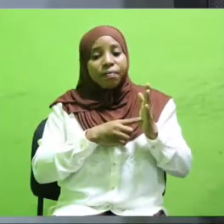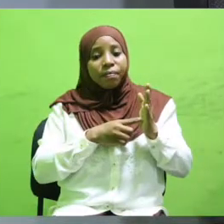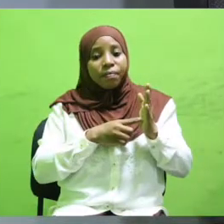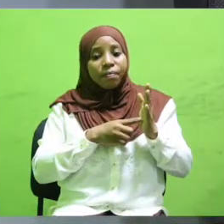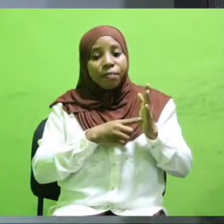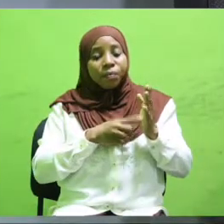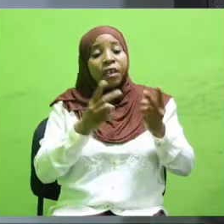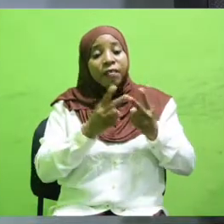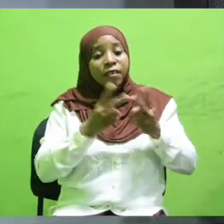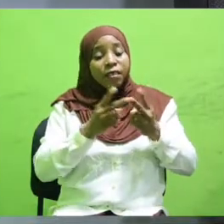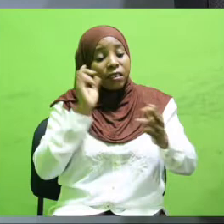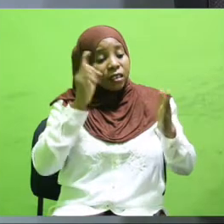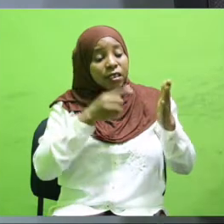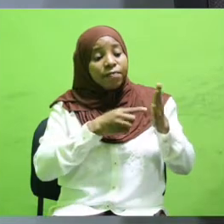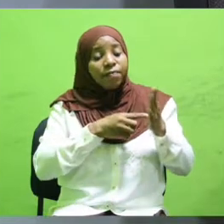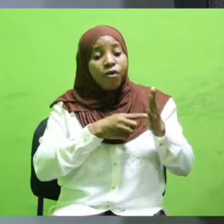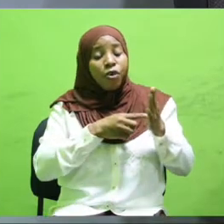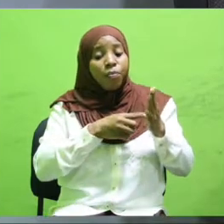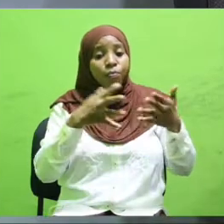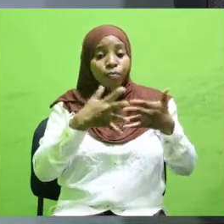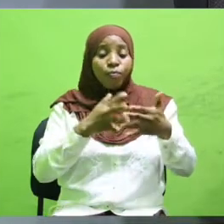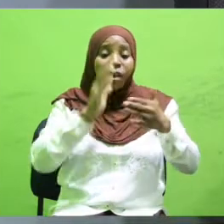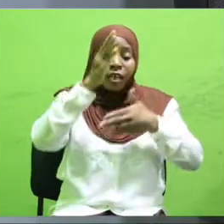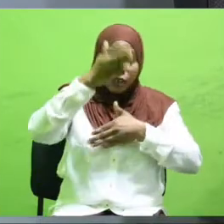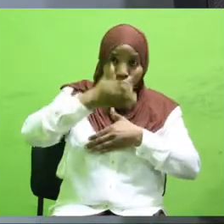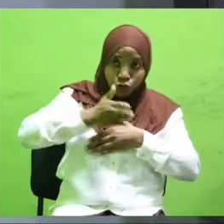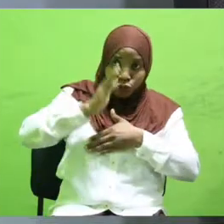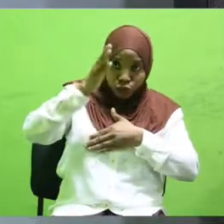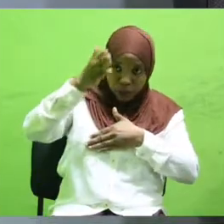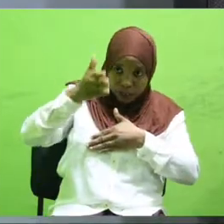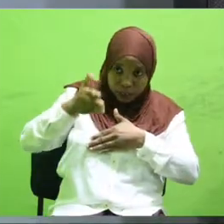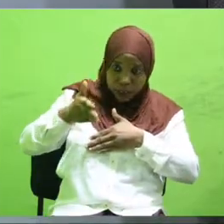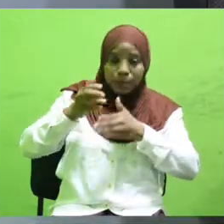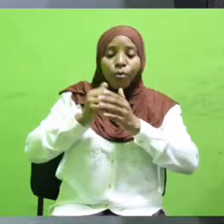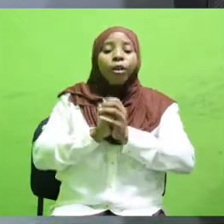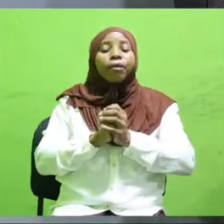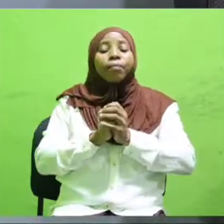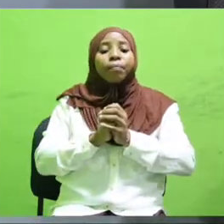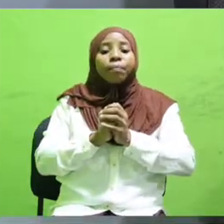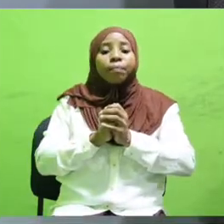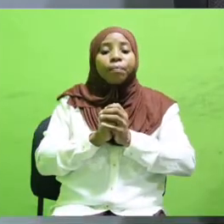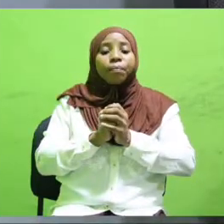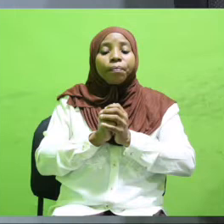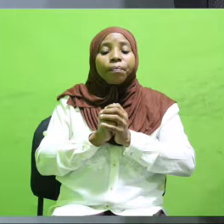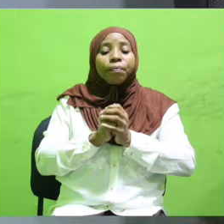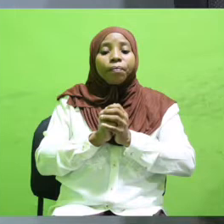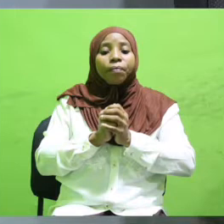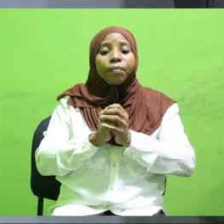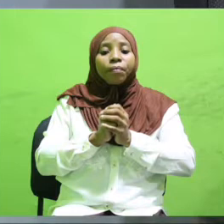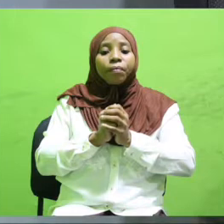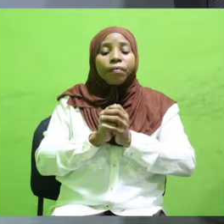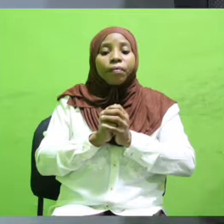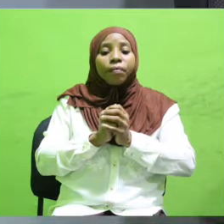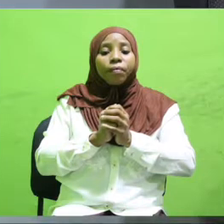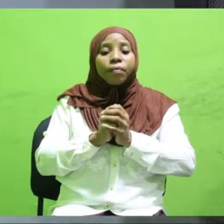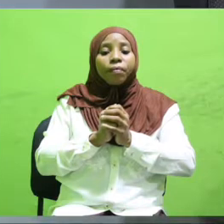tabular form like this. So in answering like this, you just write in one column phylum and write